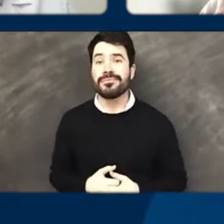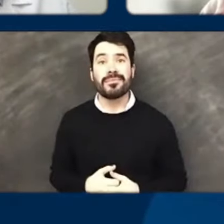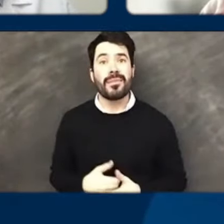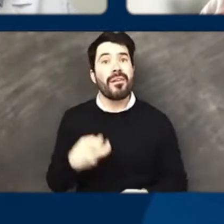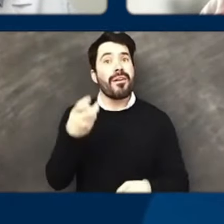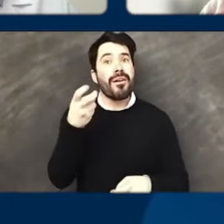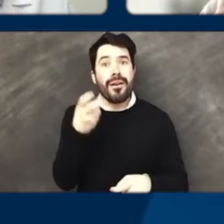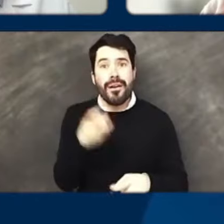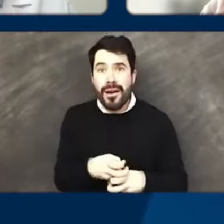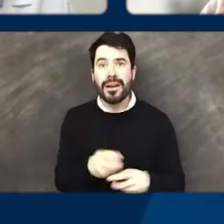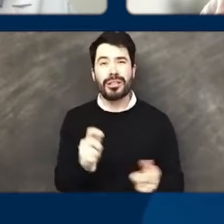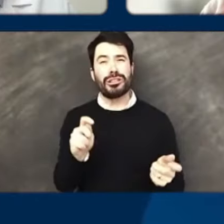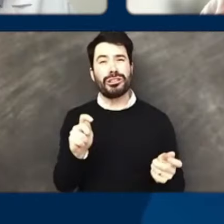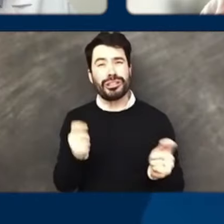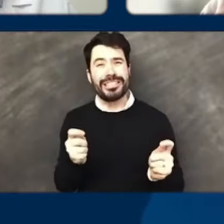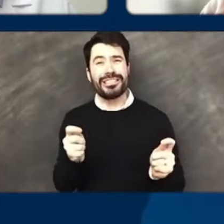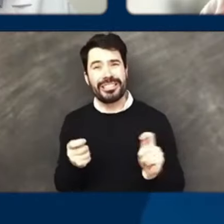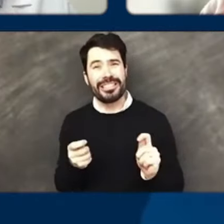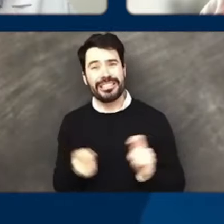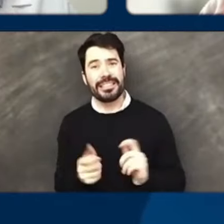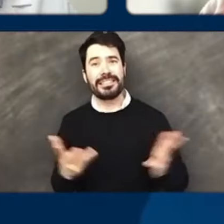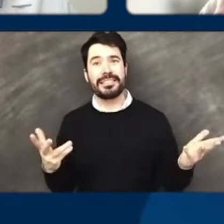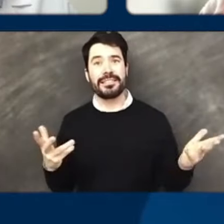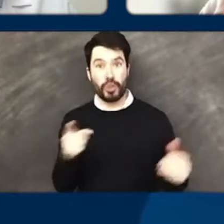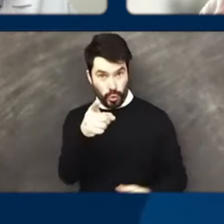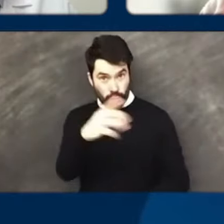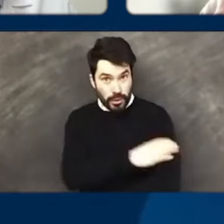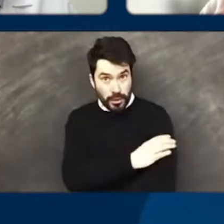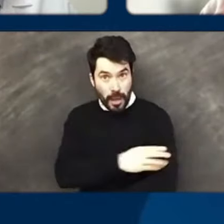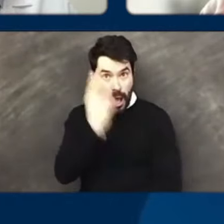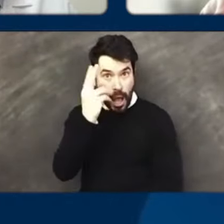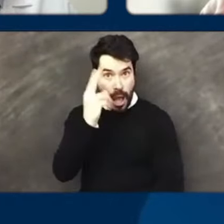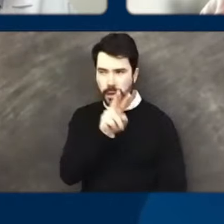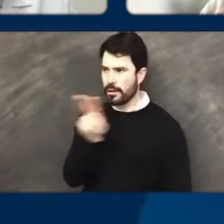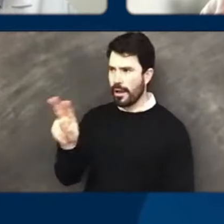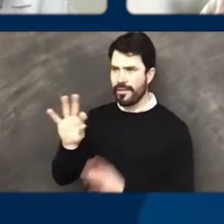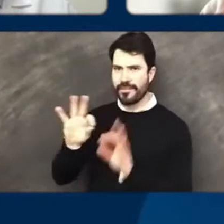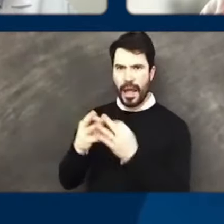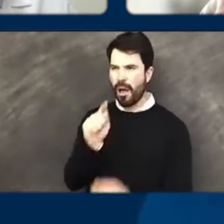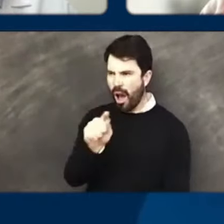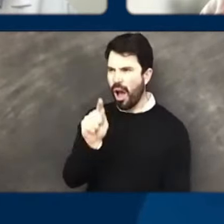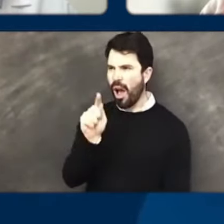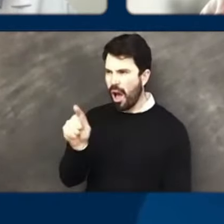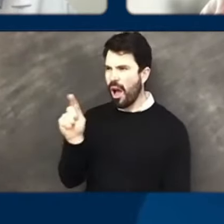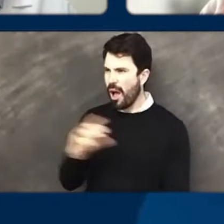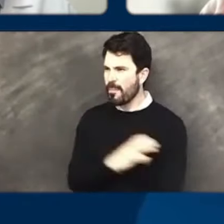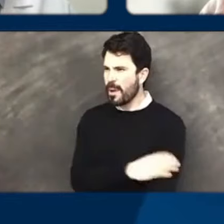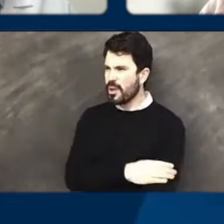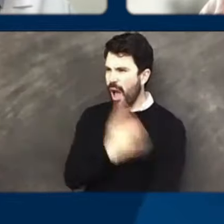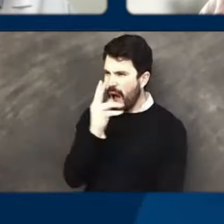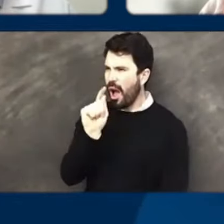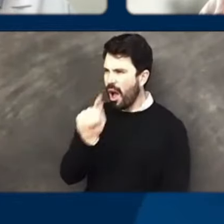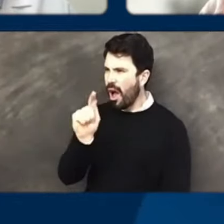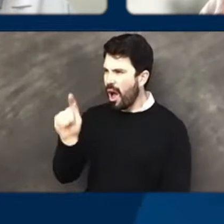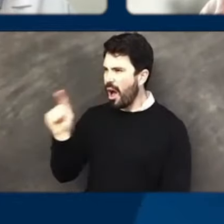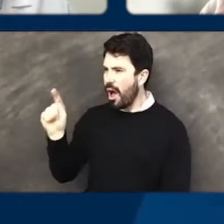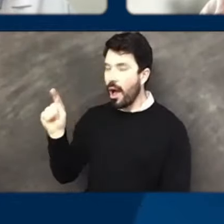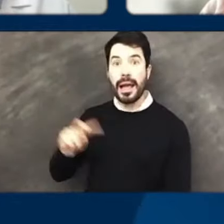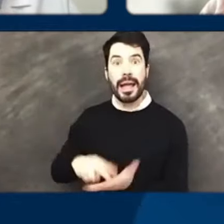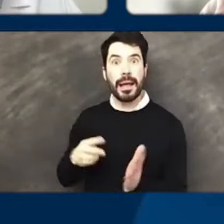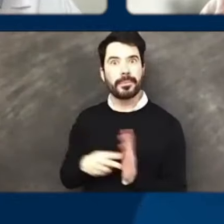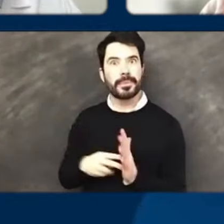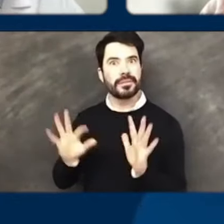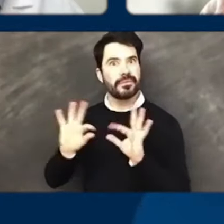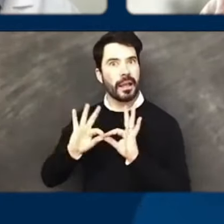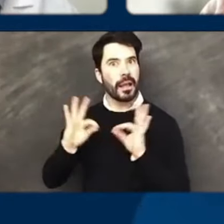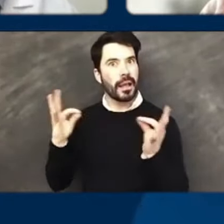you're hypertensive and you look at your relatives, you probably notice that a lot of them have high blood pressure, which suggests that there's a significant genetic component of it.